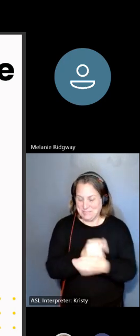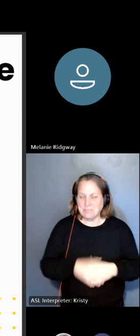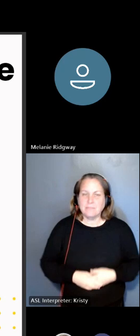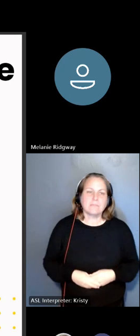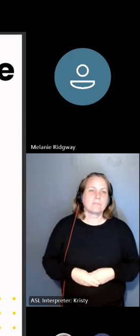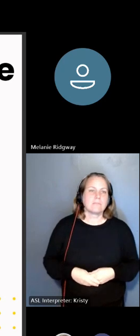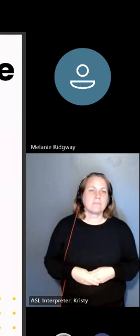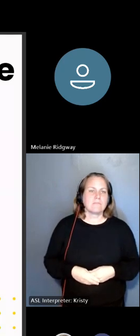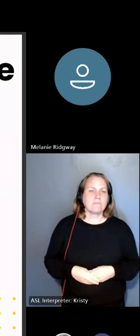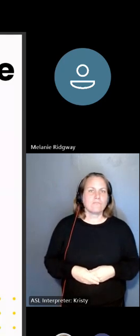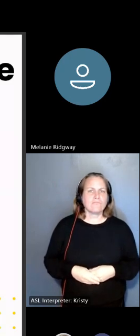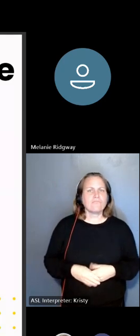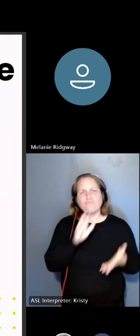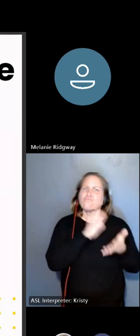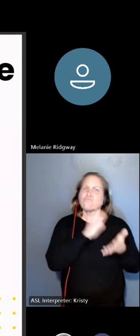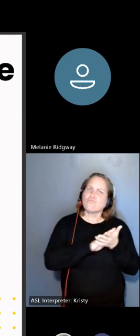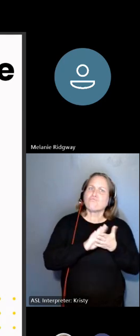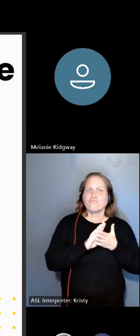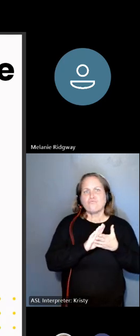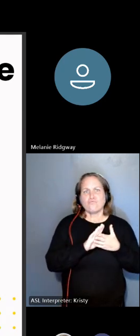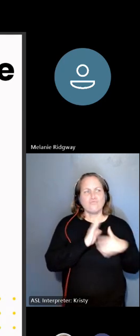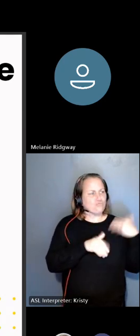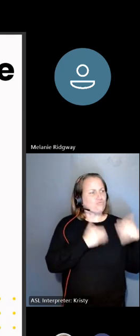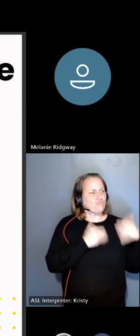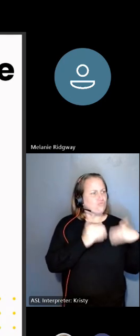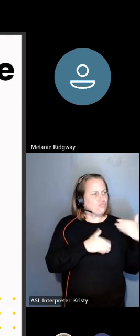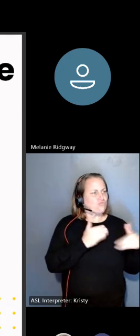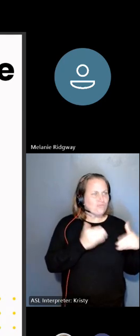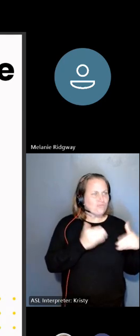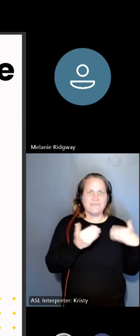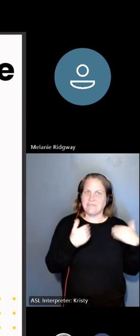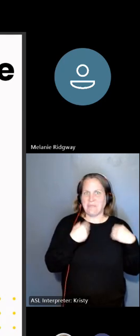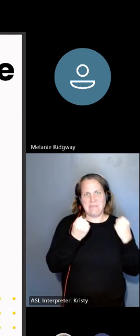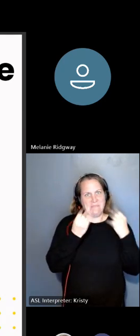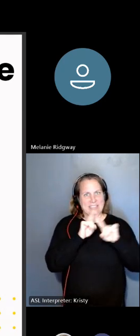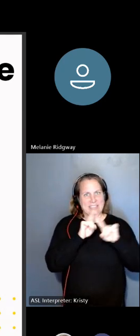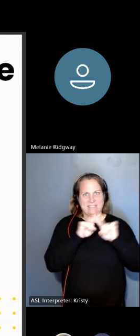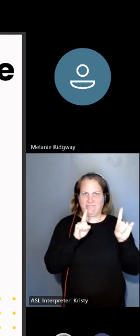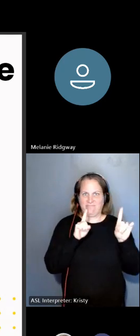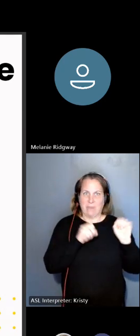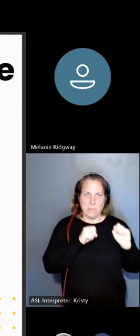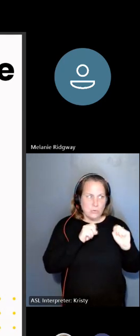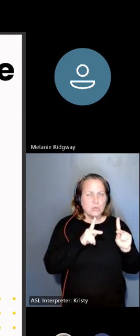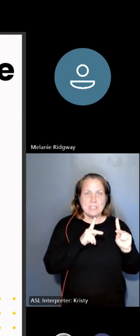college experience, you will have many opportunities to develop